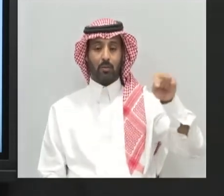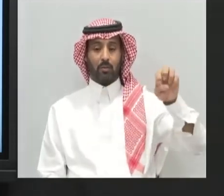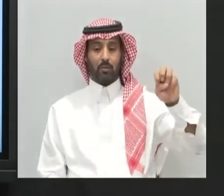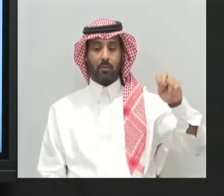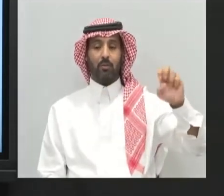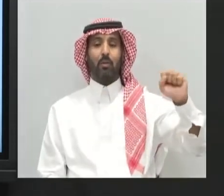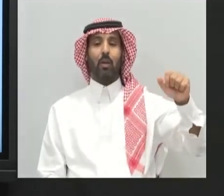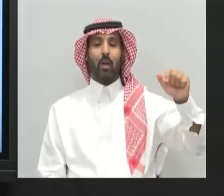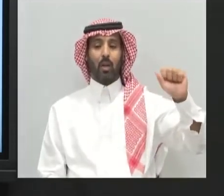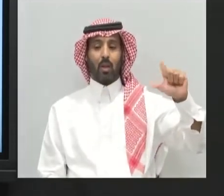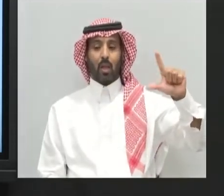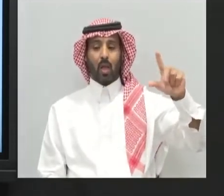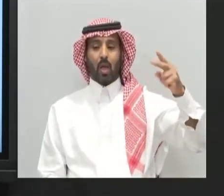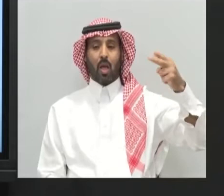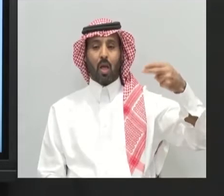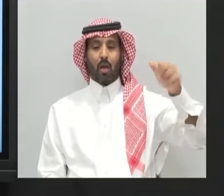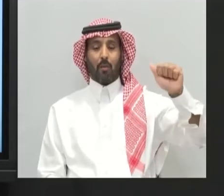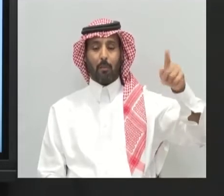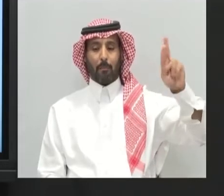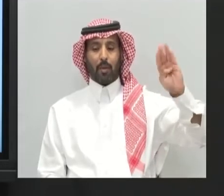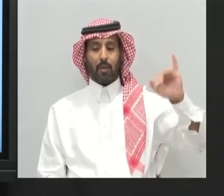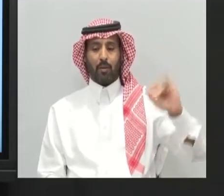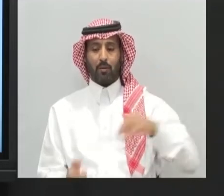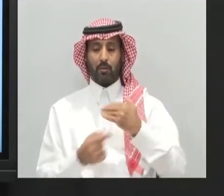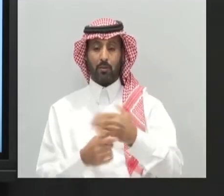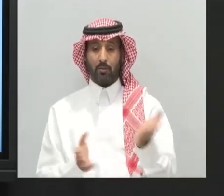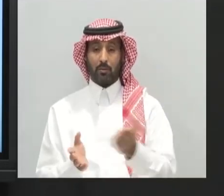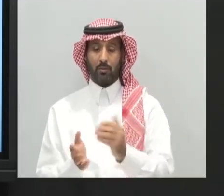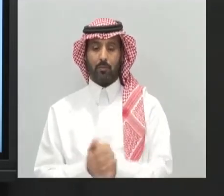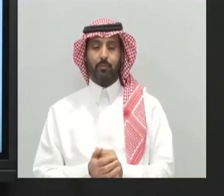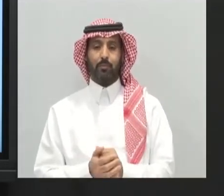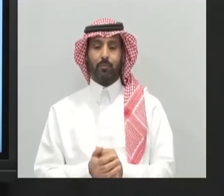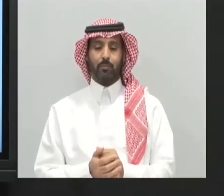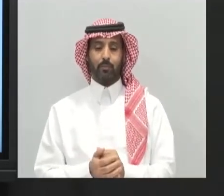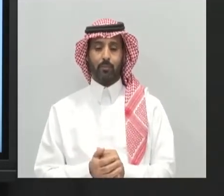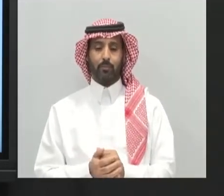Harbi, and the sign language by Mr. Saleh Al-Ajan. So let's begin.